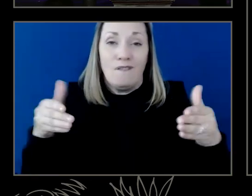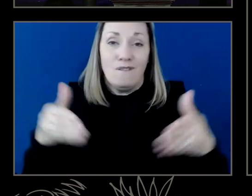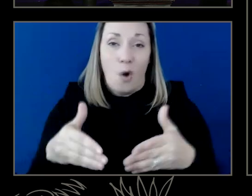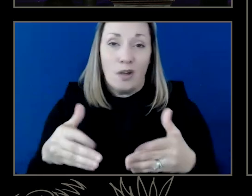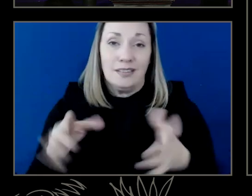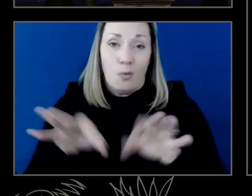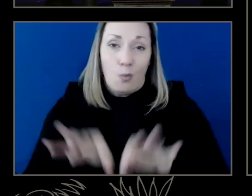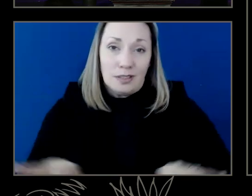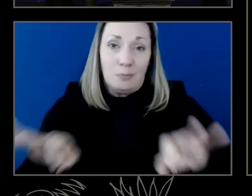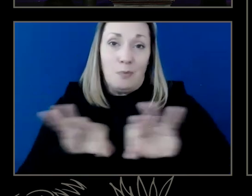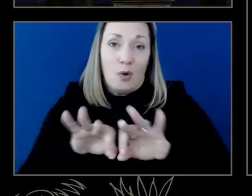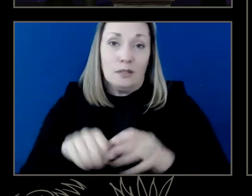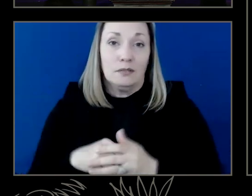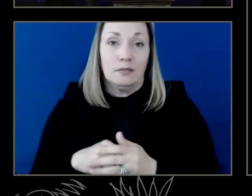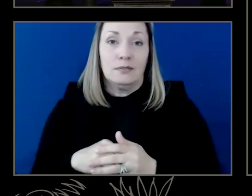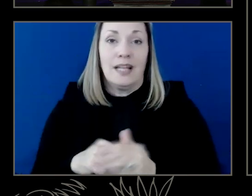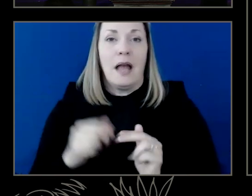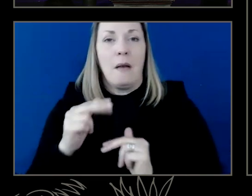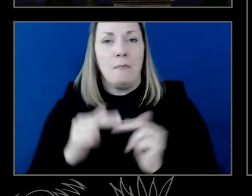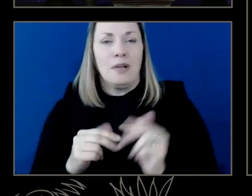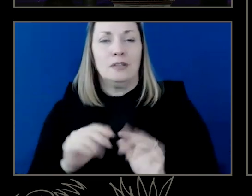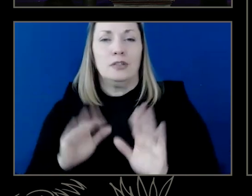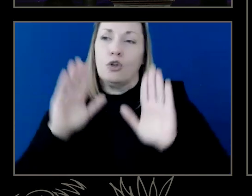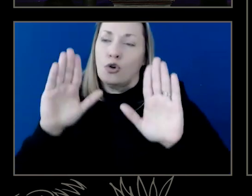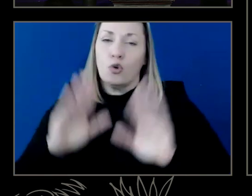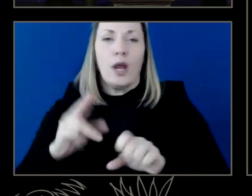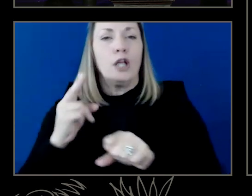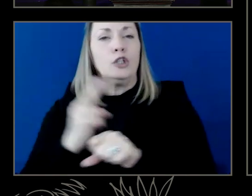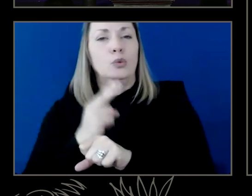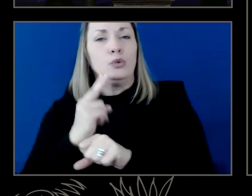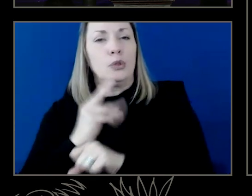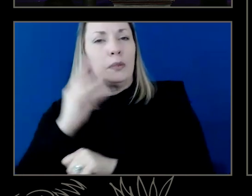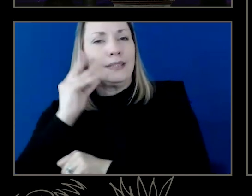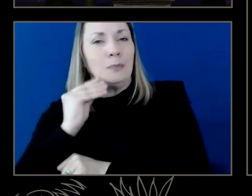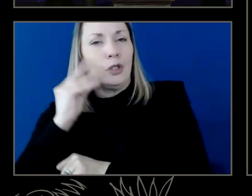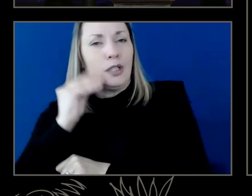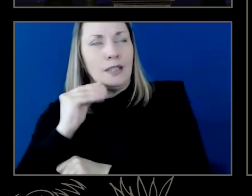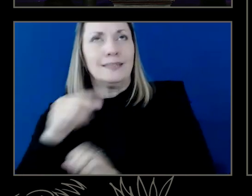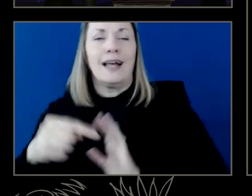matters, building great user experiences, like